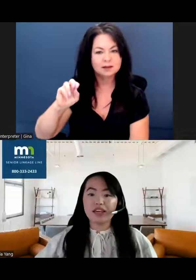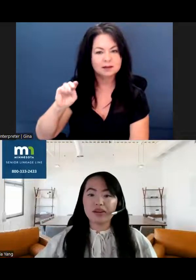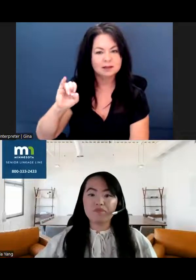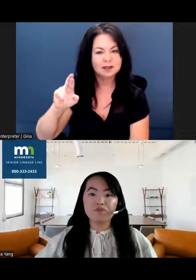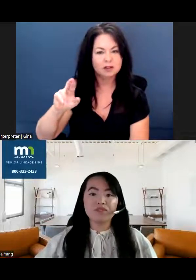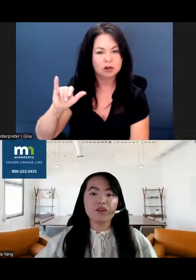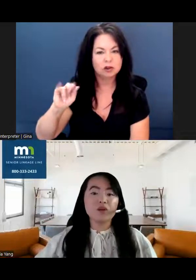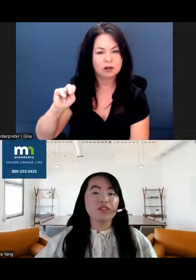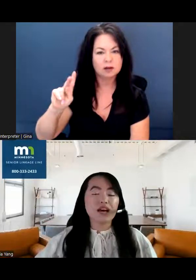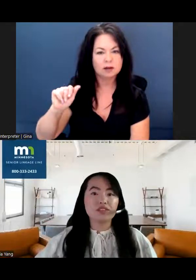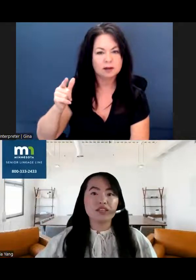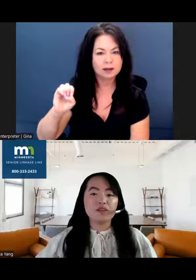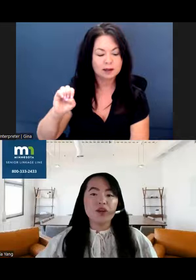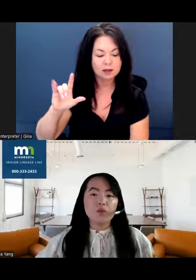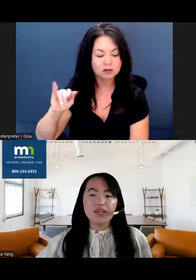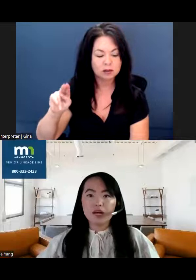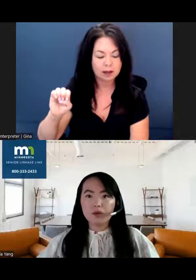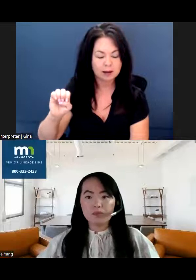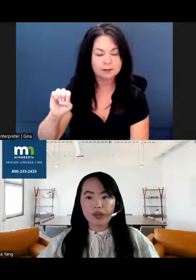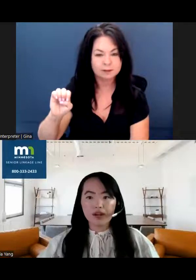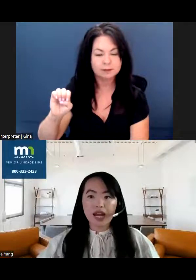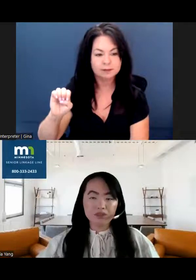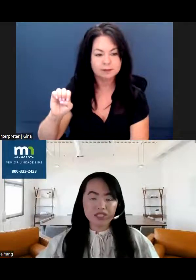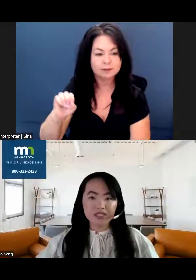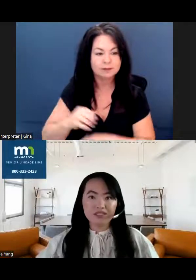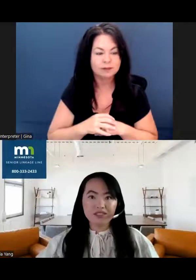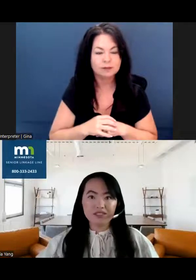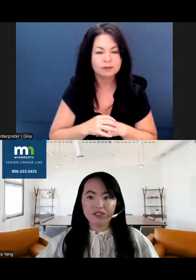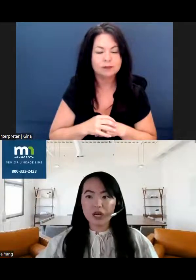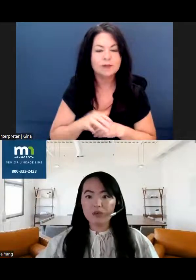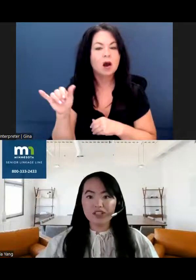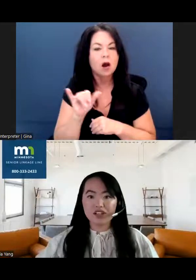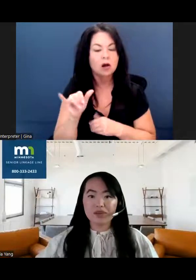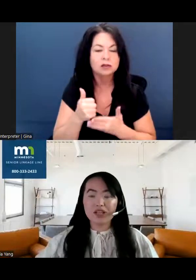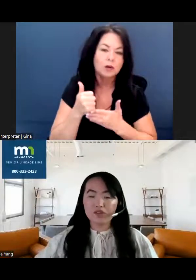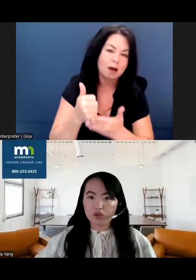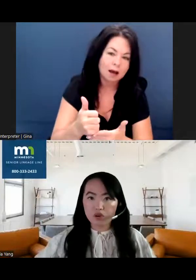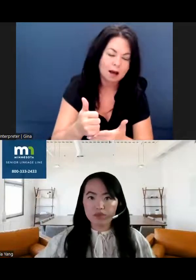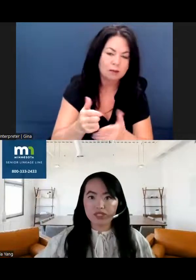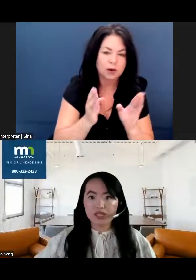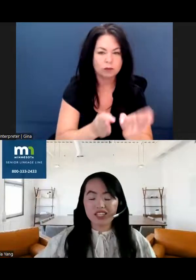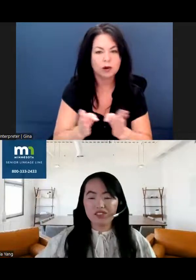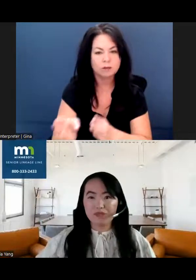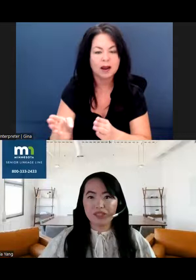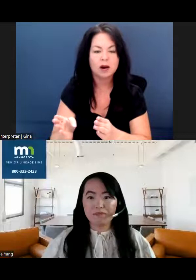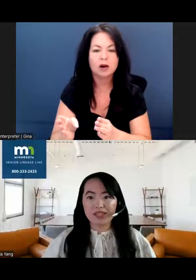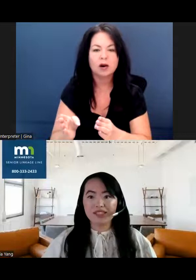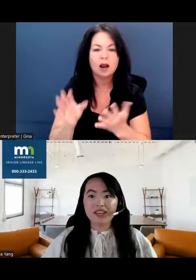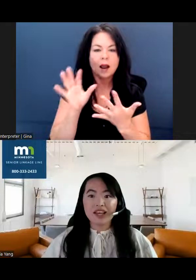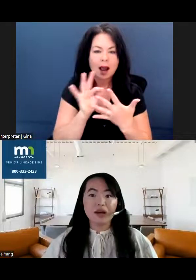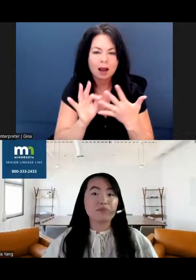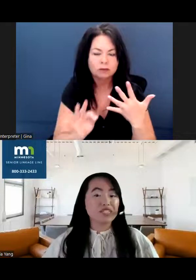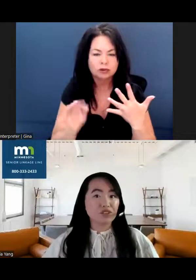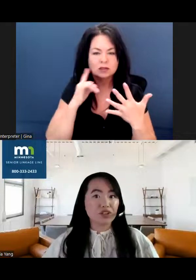Continuing on here with housing, we can help compare options to help you determine if your home will still continue to be the